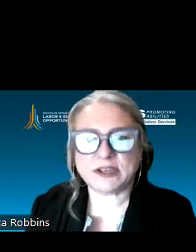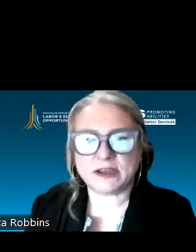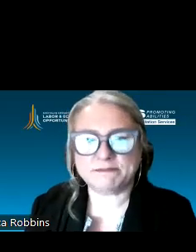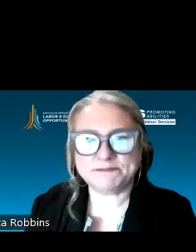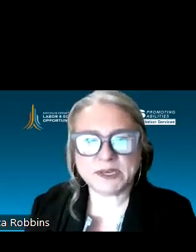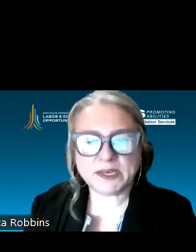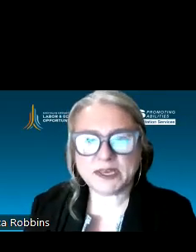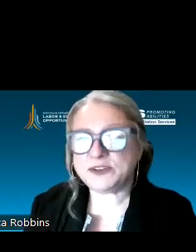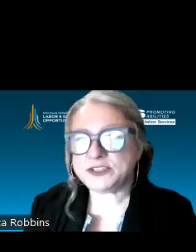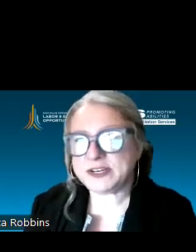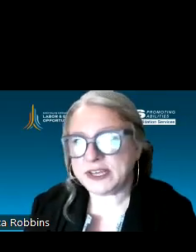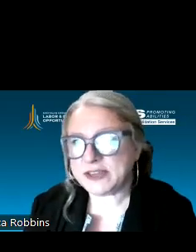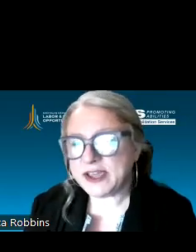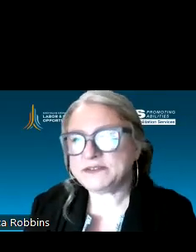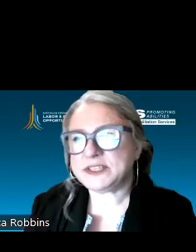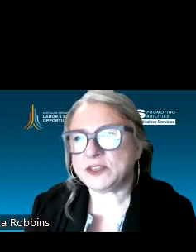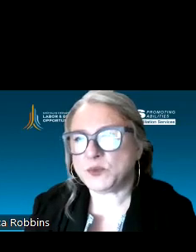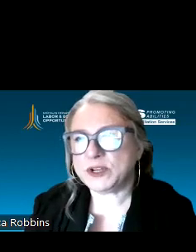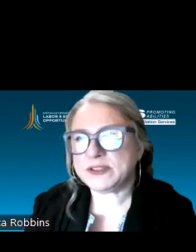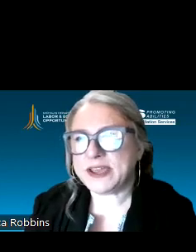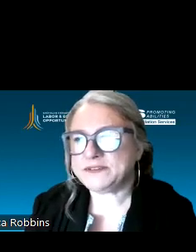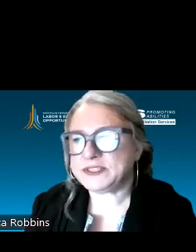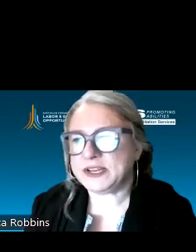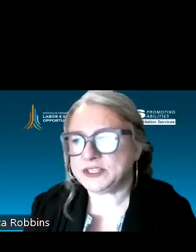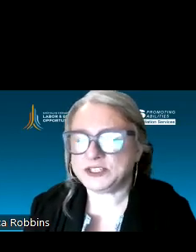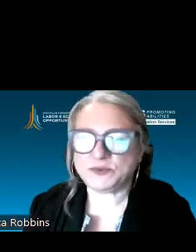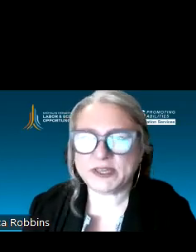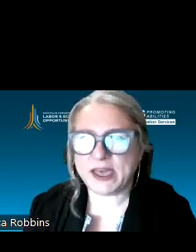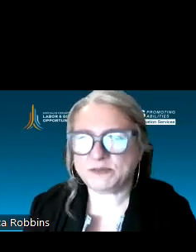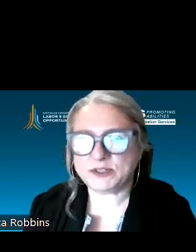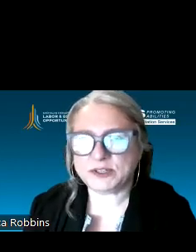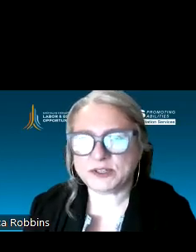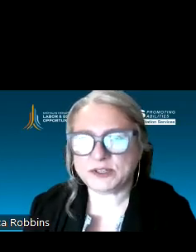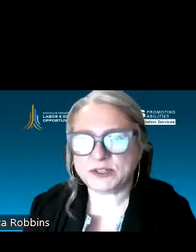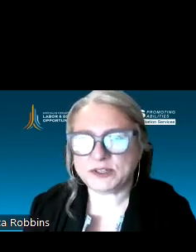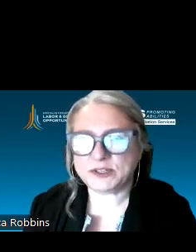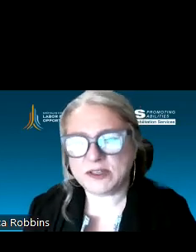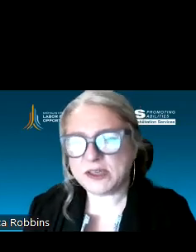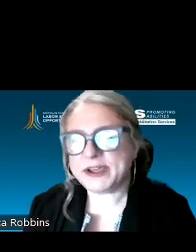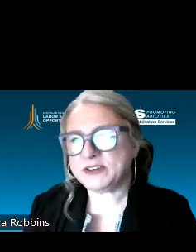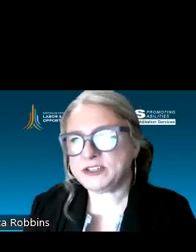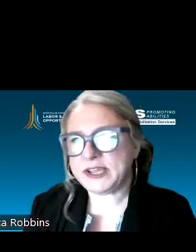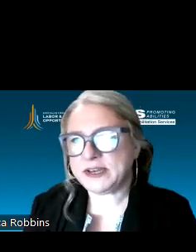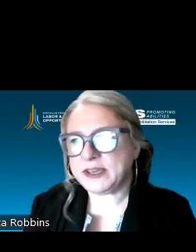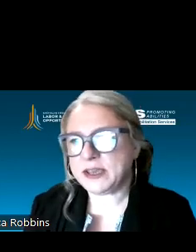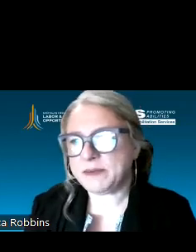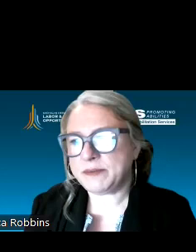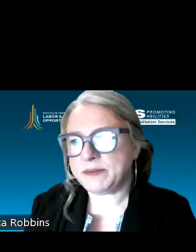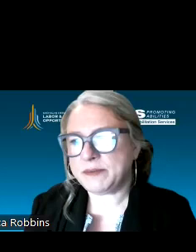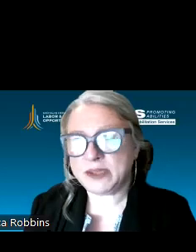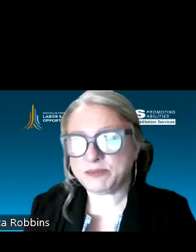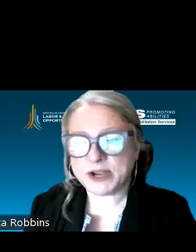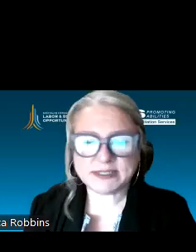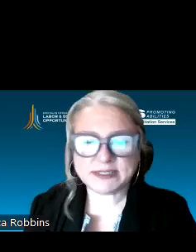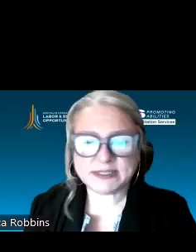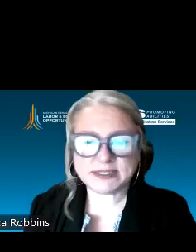customers in their day-to-day lives and their work lives. And it just really helped kind of gel my understanding about the hearing